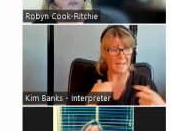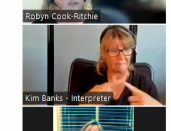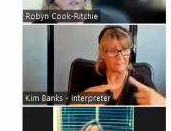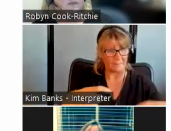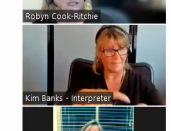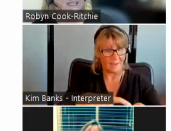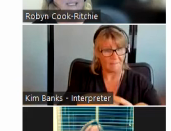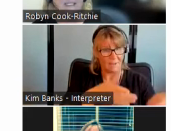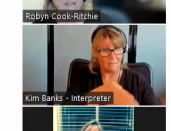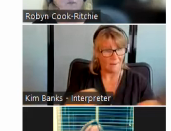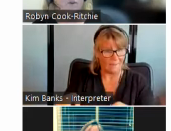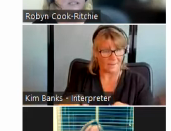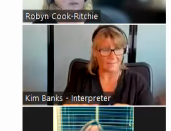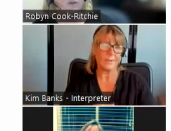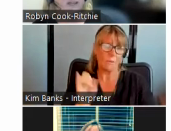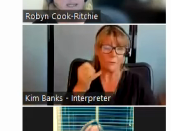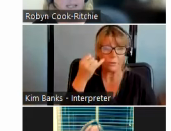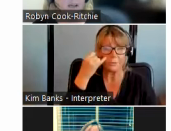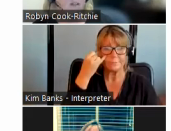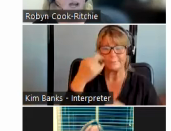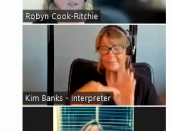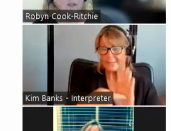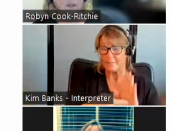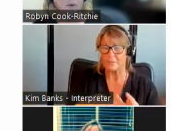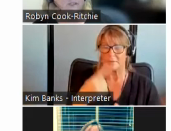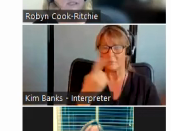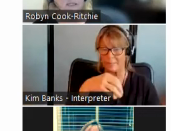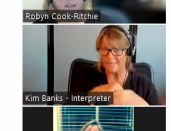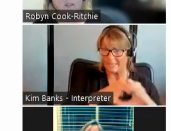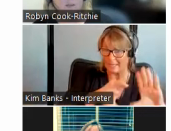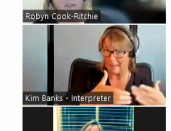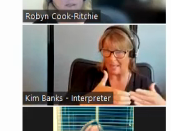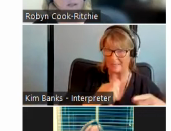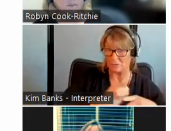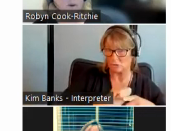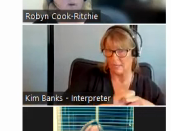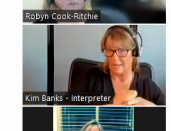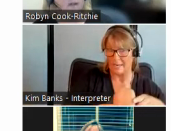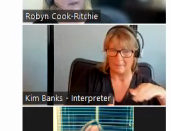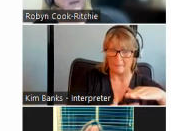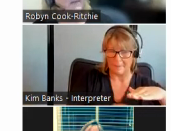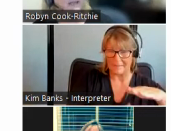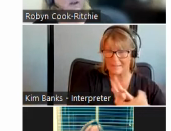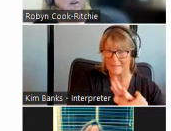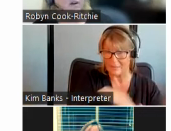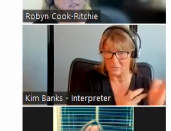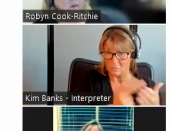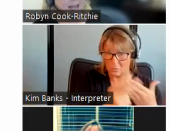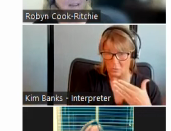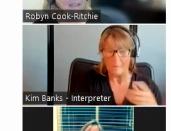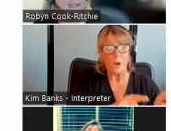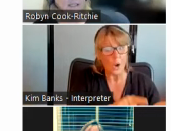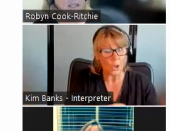So if somebody is, for example, at an in-class or in-person literacy and basic skills program, and they are